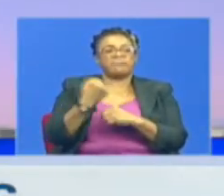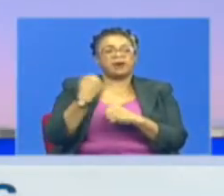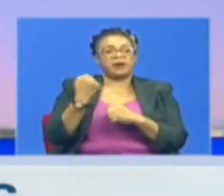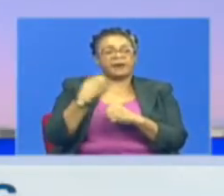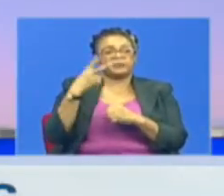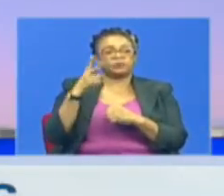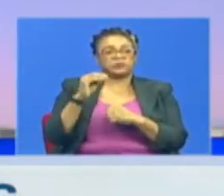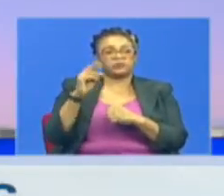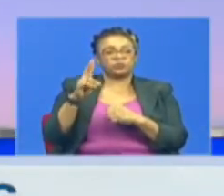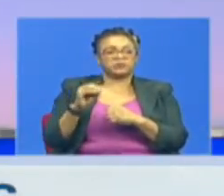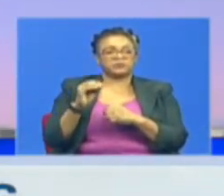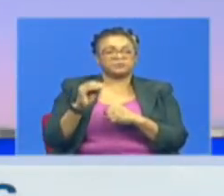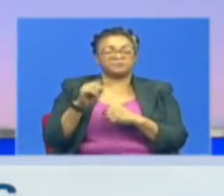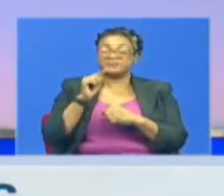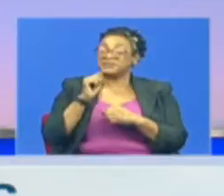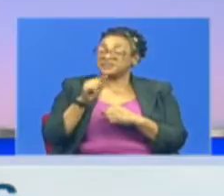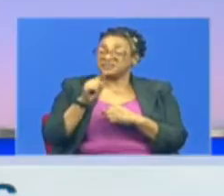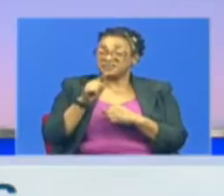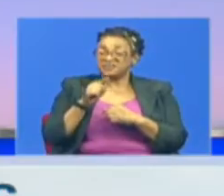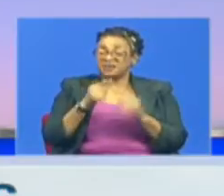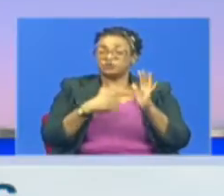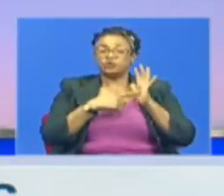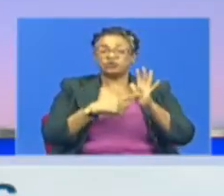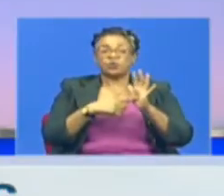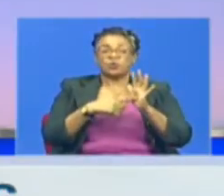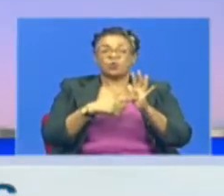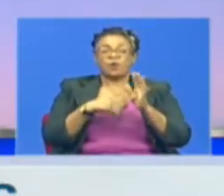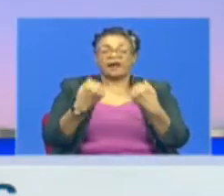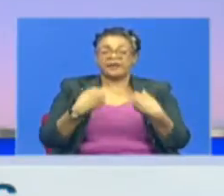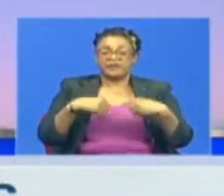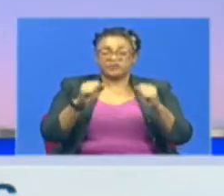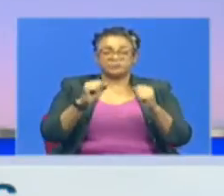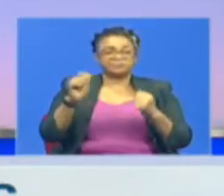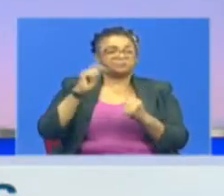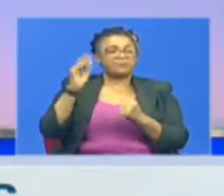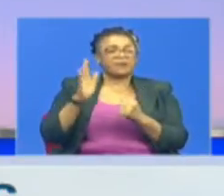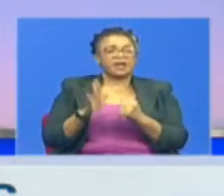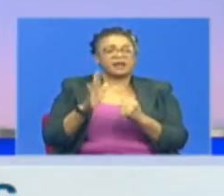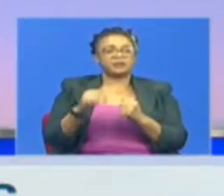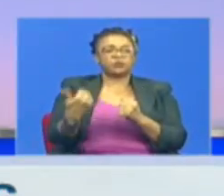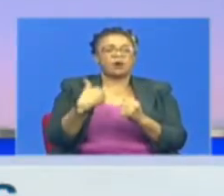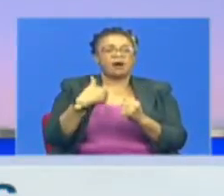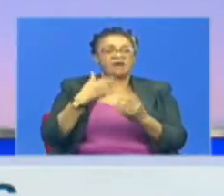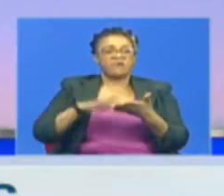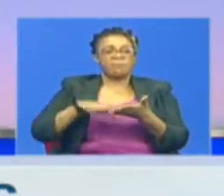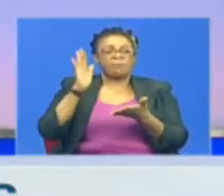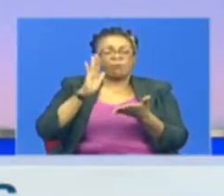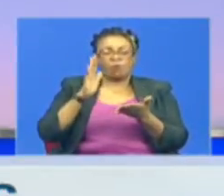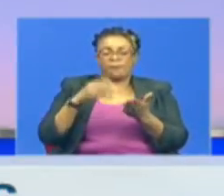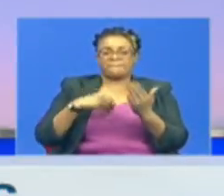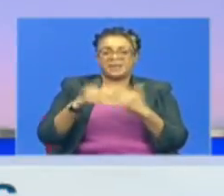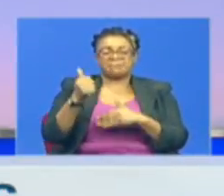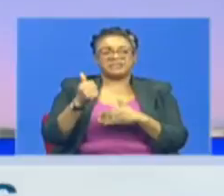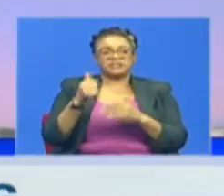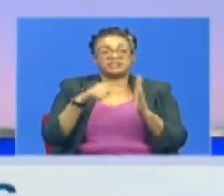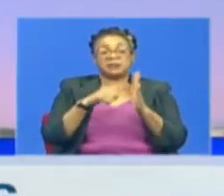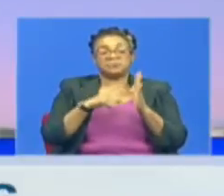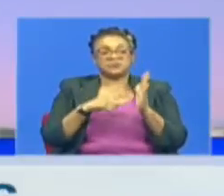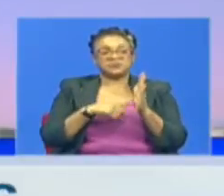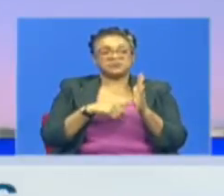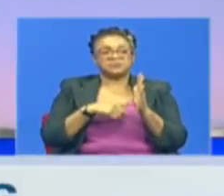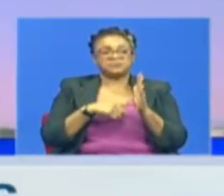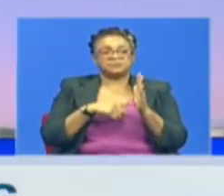2020. This is an indication of efforts by Kenyans to secure more favorable repayment terms in view